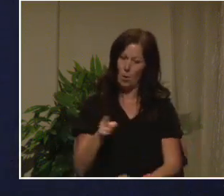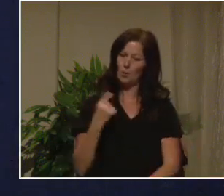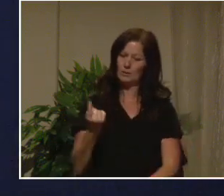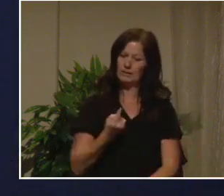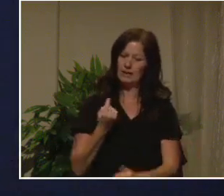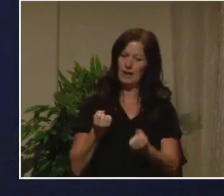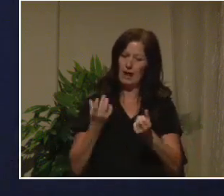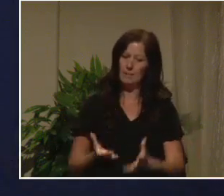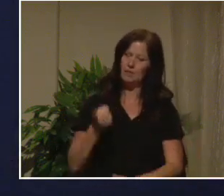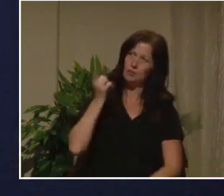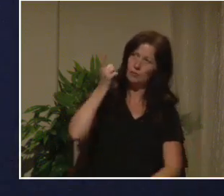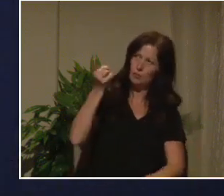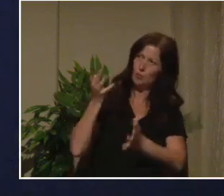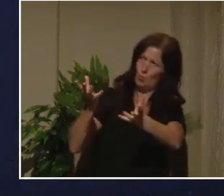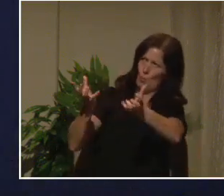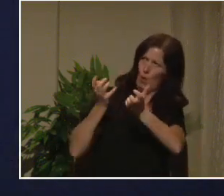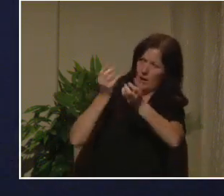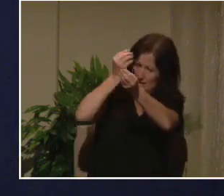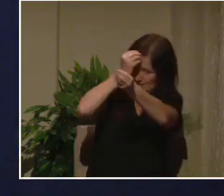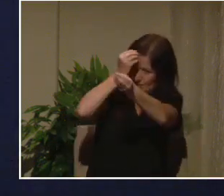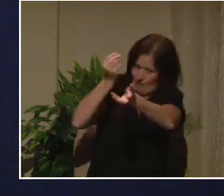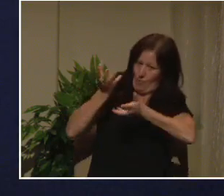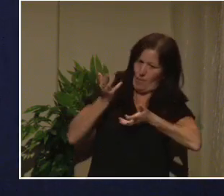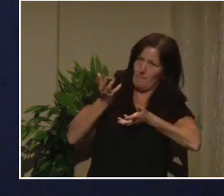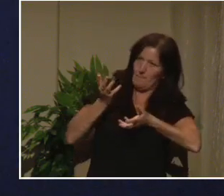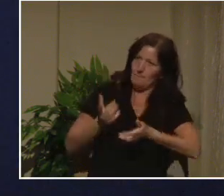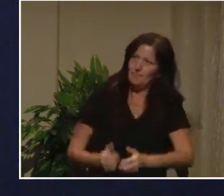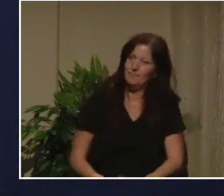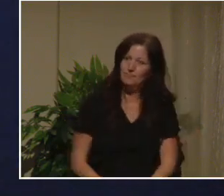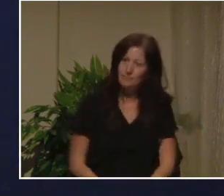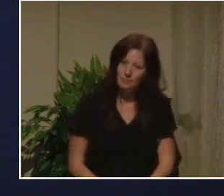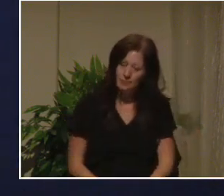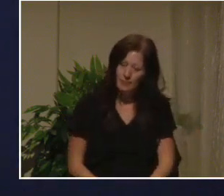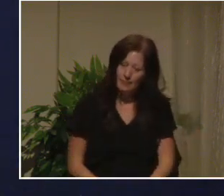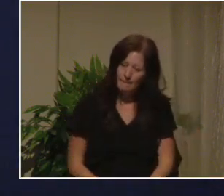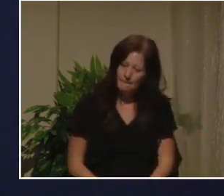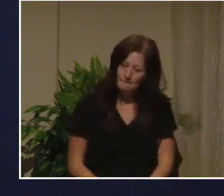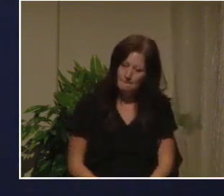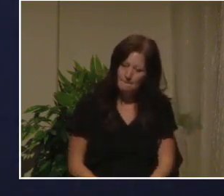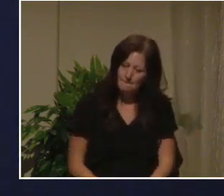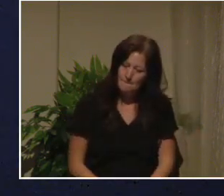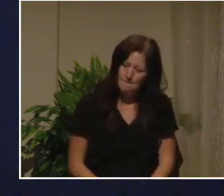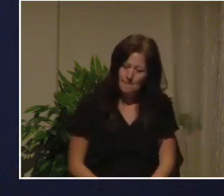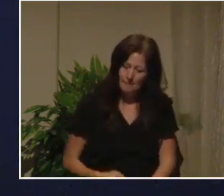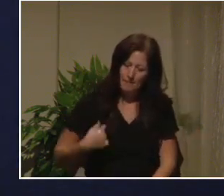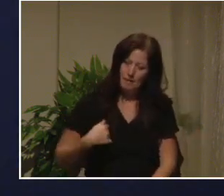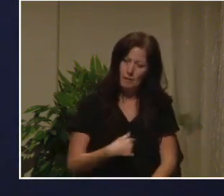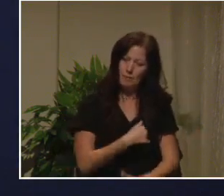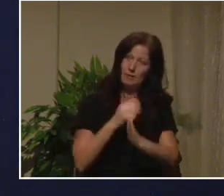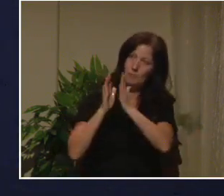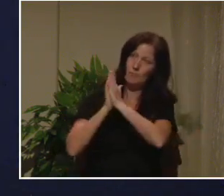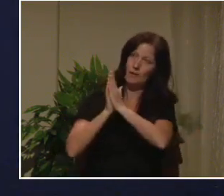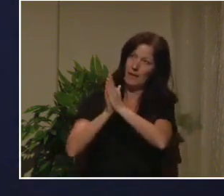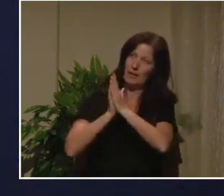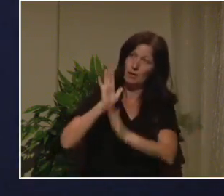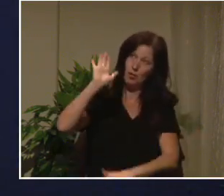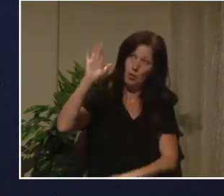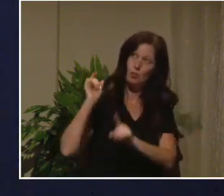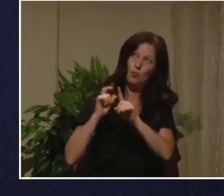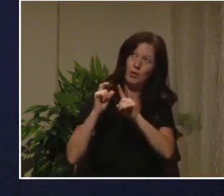it. You're not the barrier, we are. And so we pray that when we open your word, you